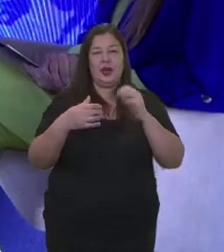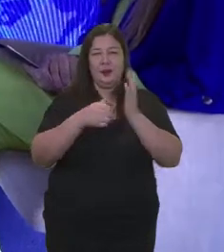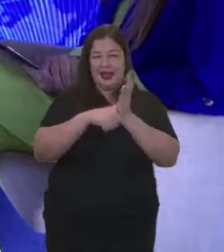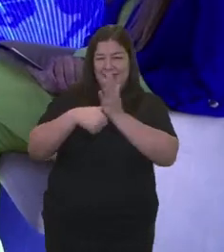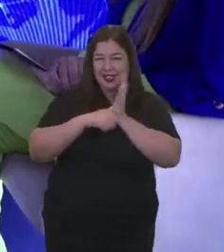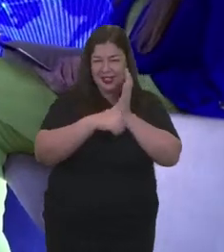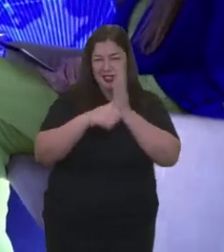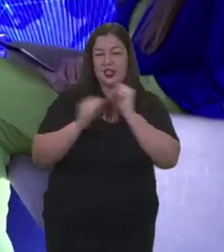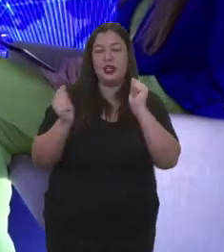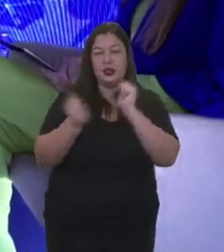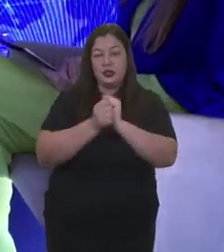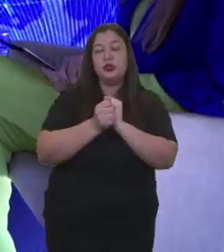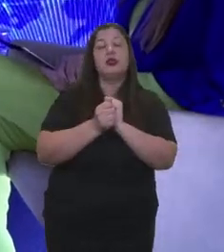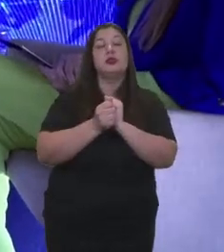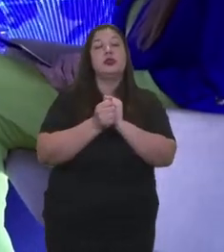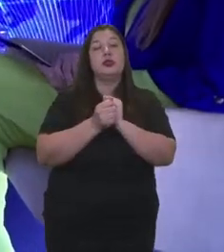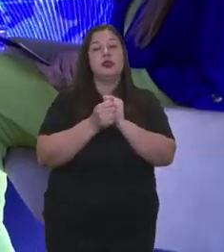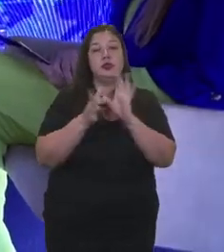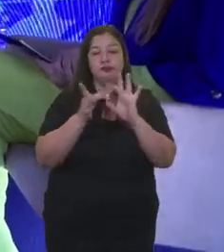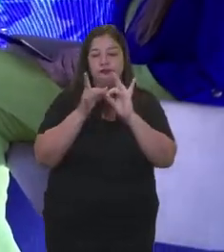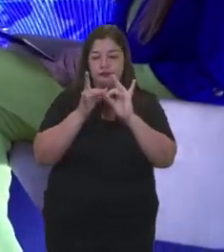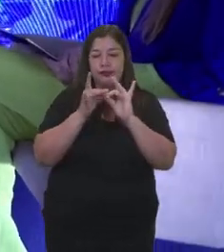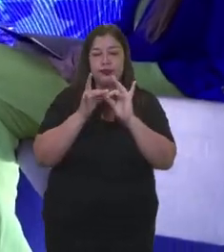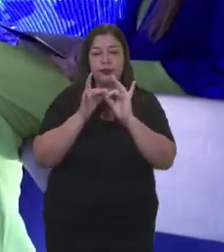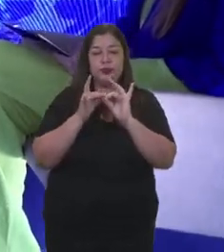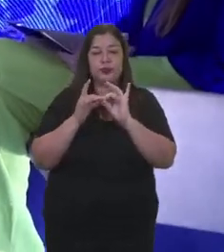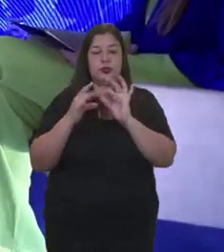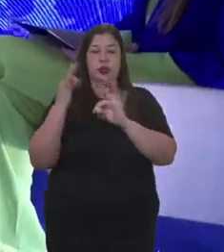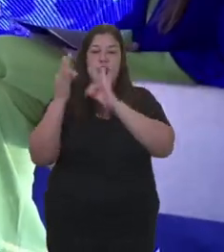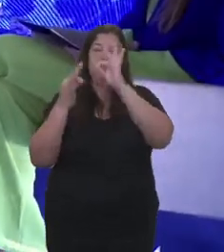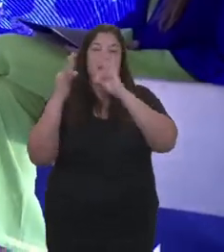together in a partnership, which is that Favela 5G,